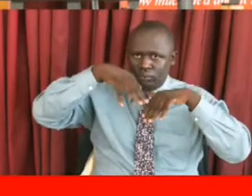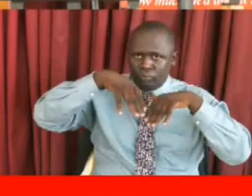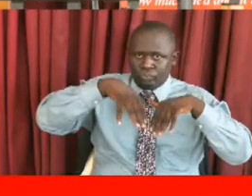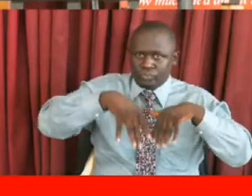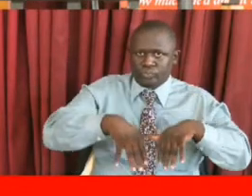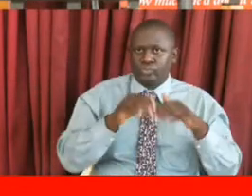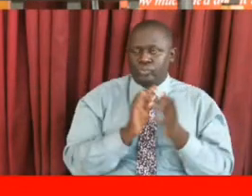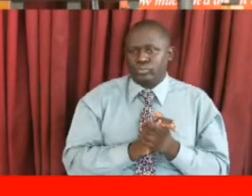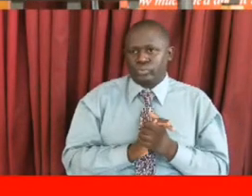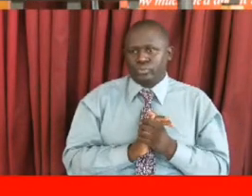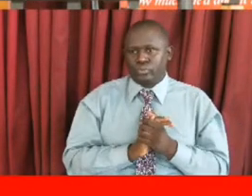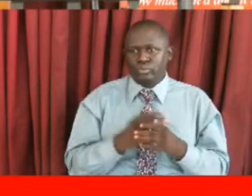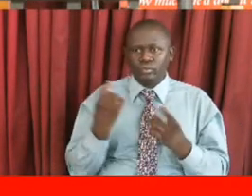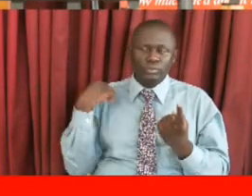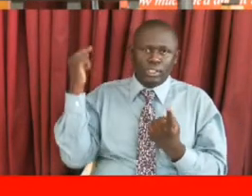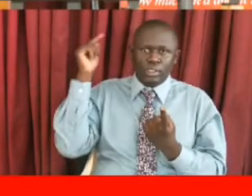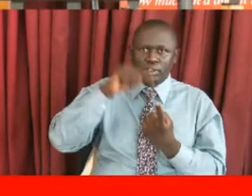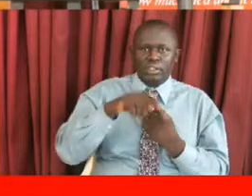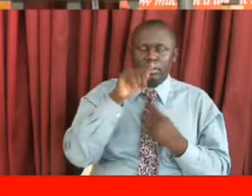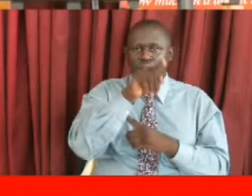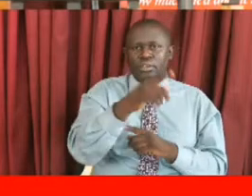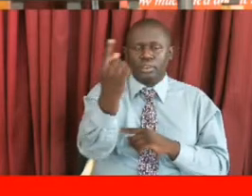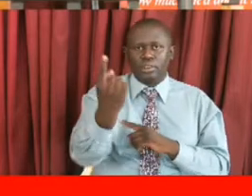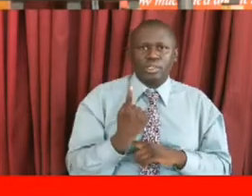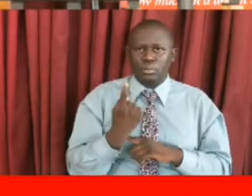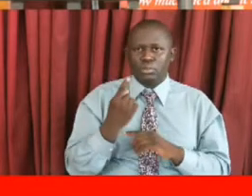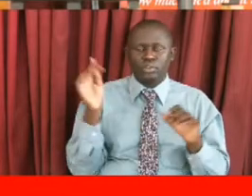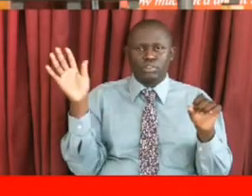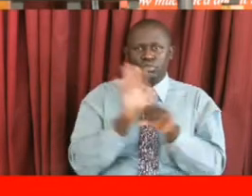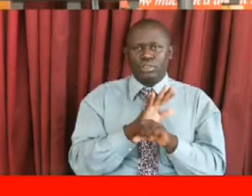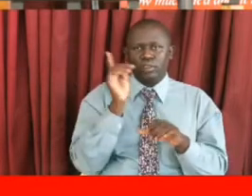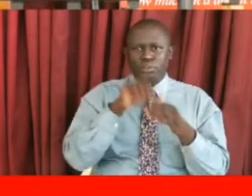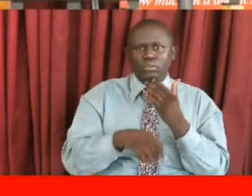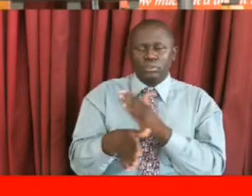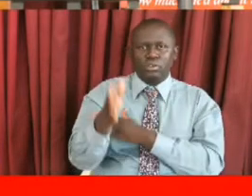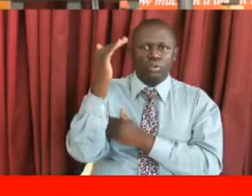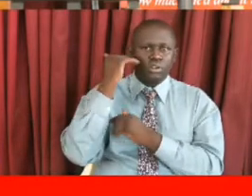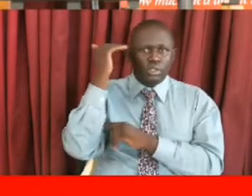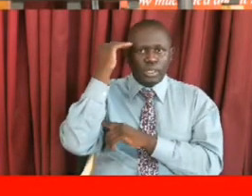down till he come into the fullness of the godhead